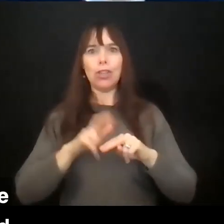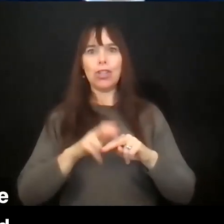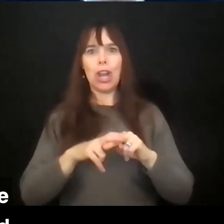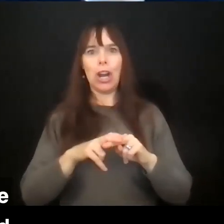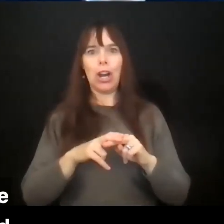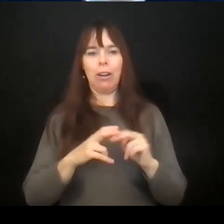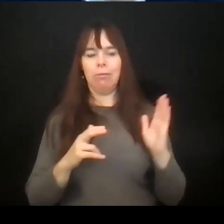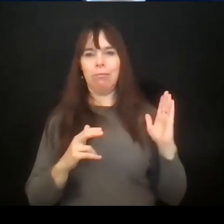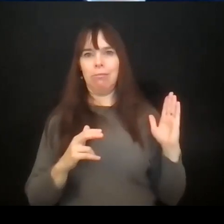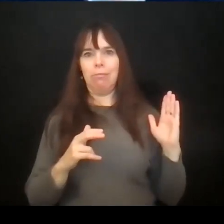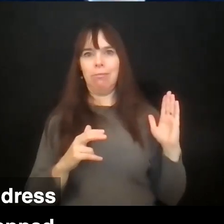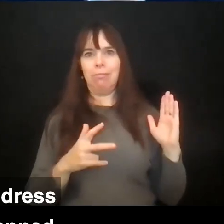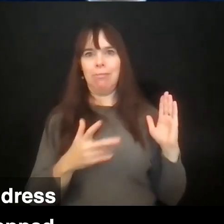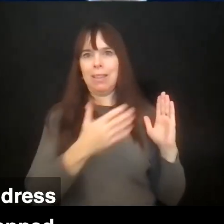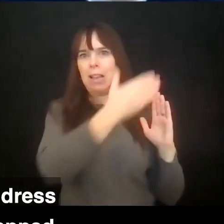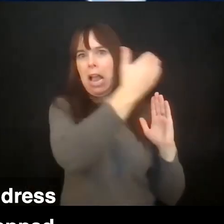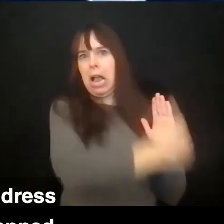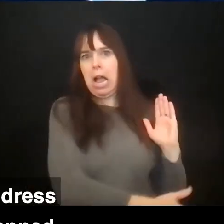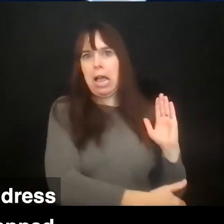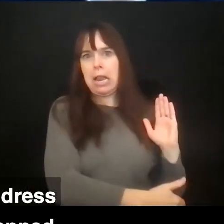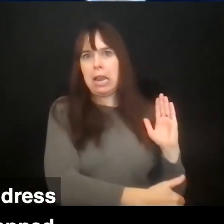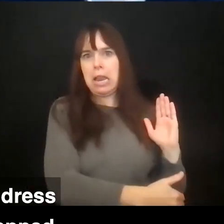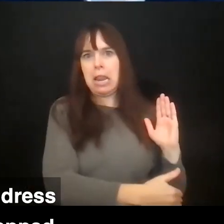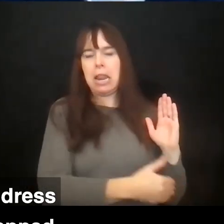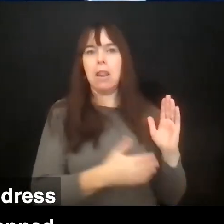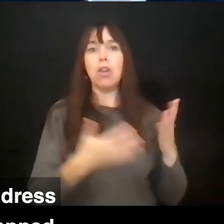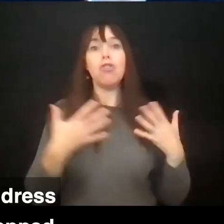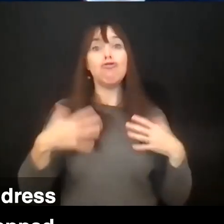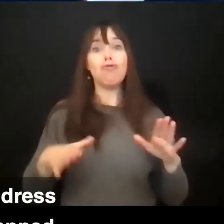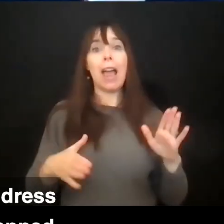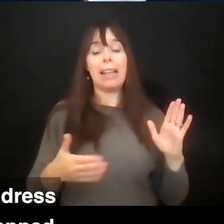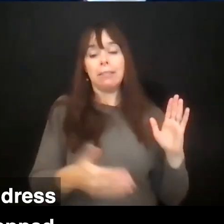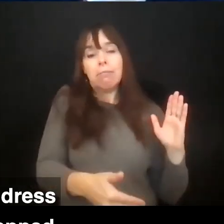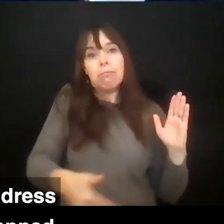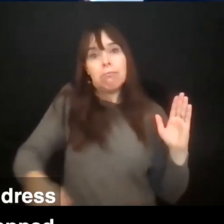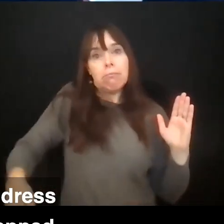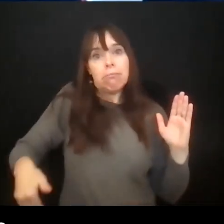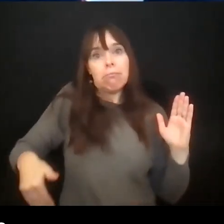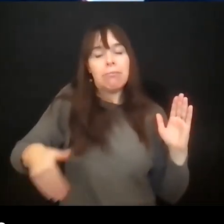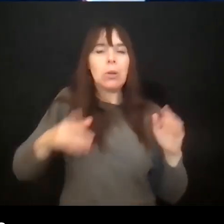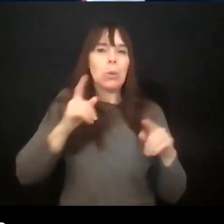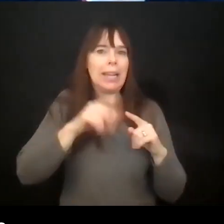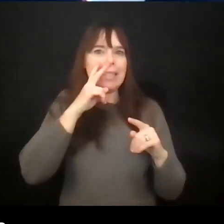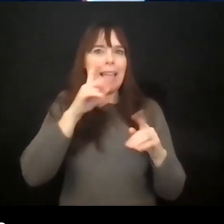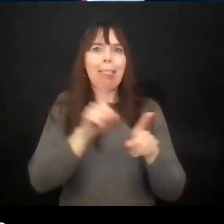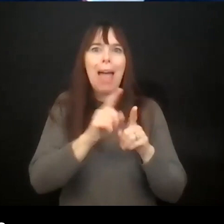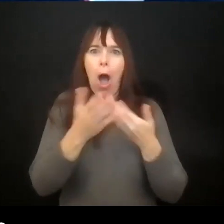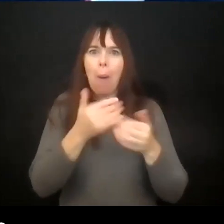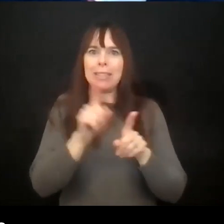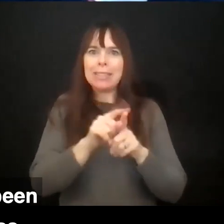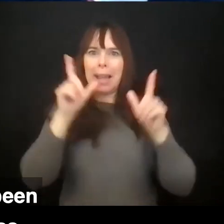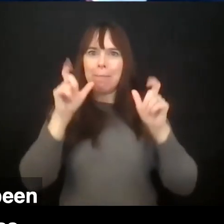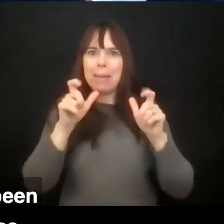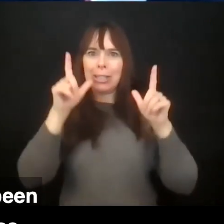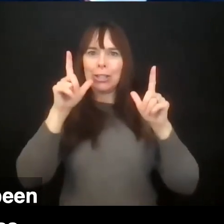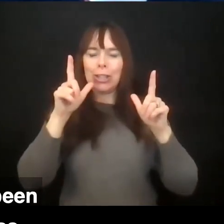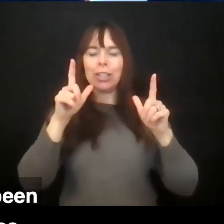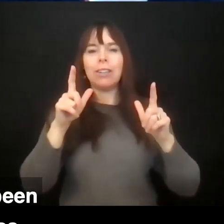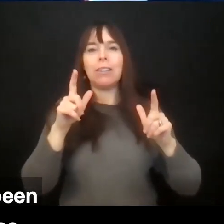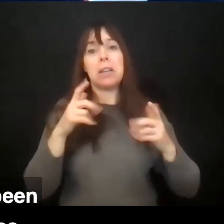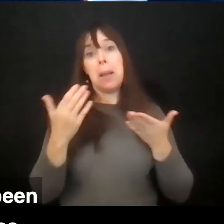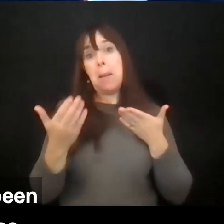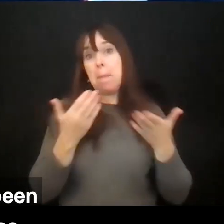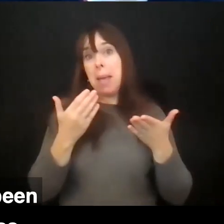being cropped, and maybe some of the dress of this woman being cropped like in a photograph. And these may have